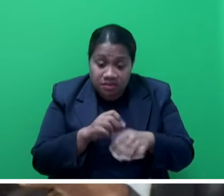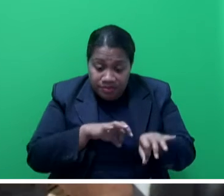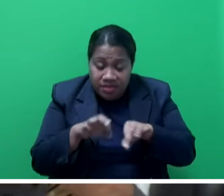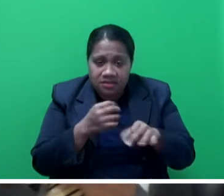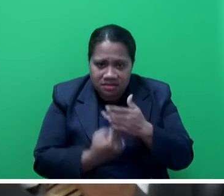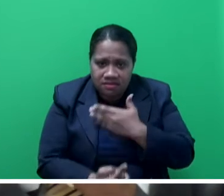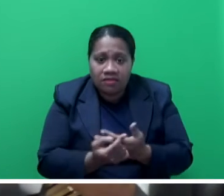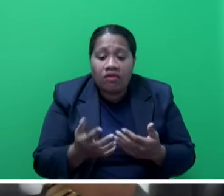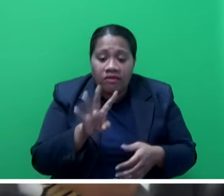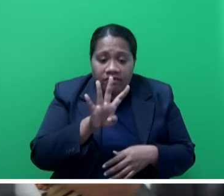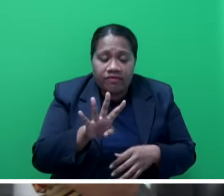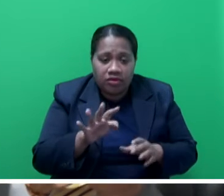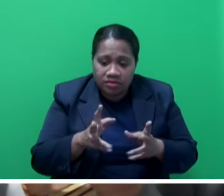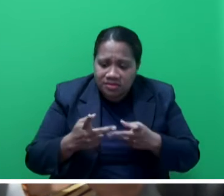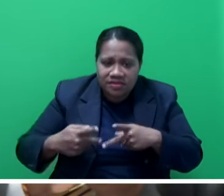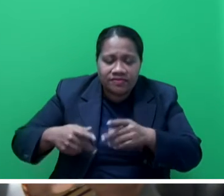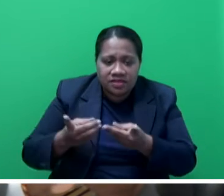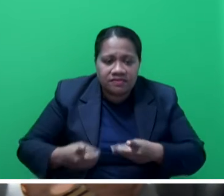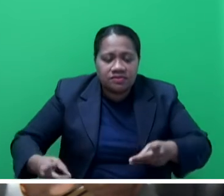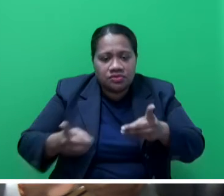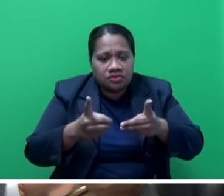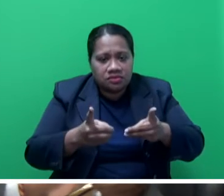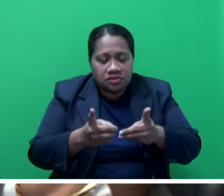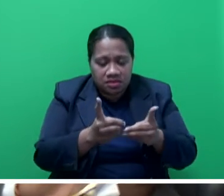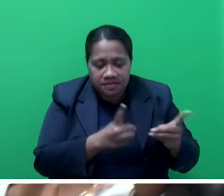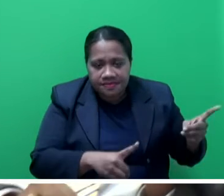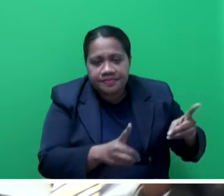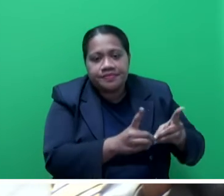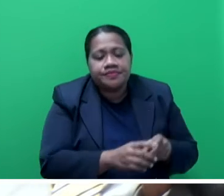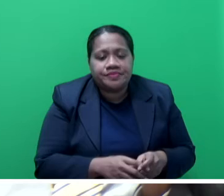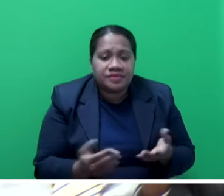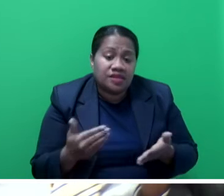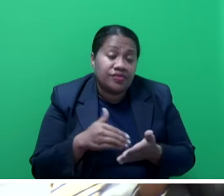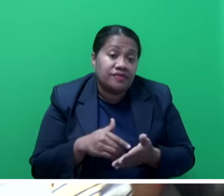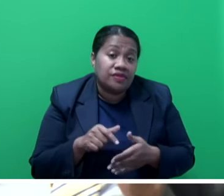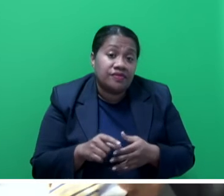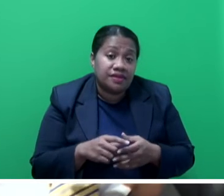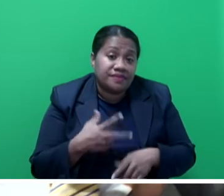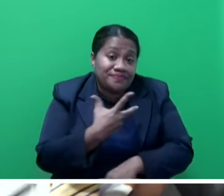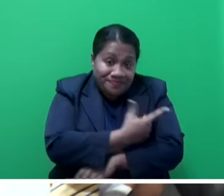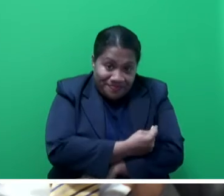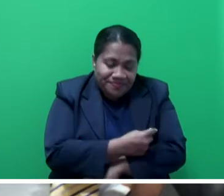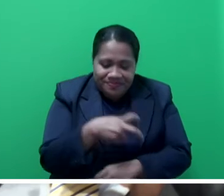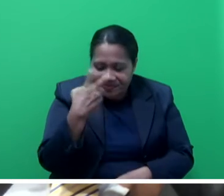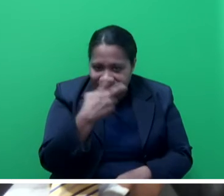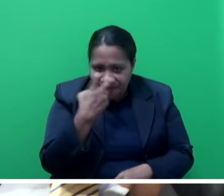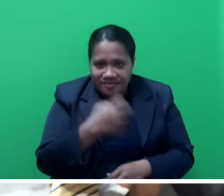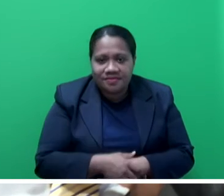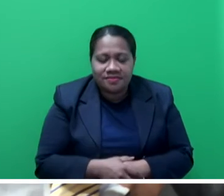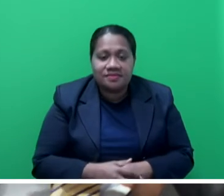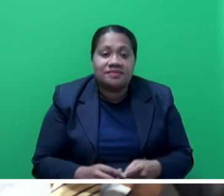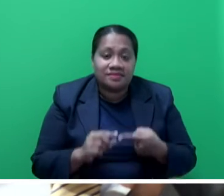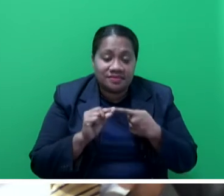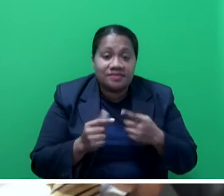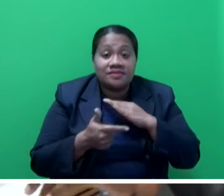with a significant amount of micro-planning specifically for the arrival and deployment of vaccines to the monitoring. While this level of planning has